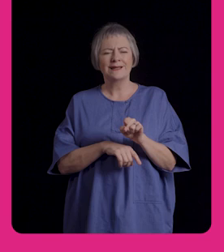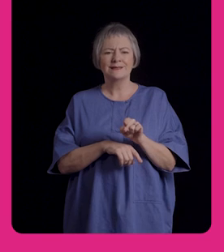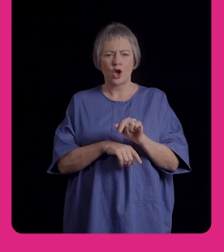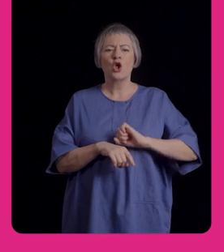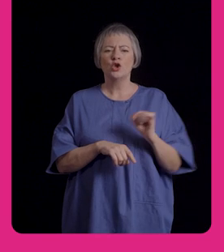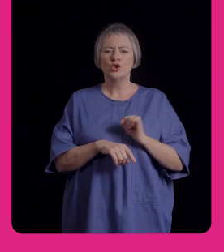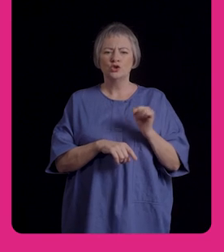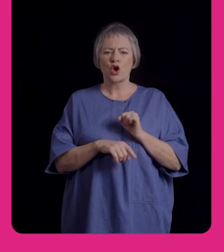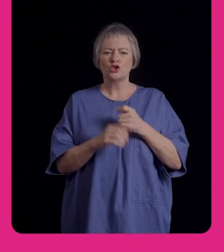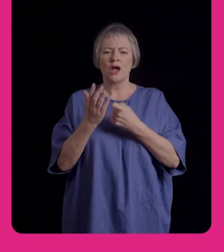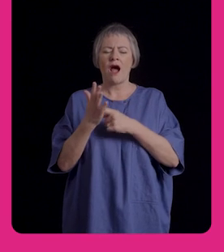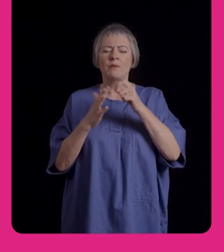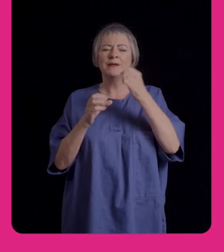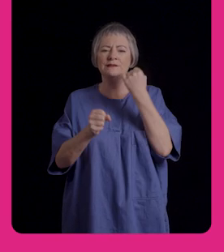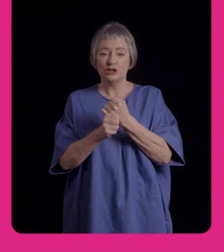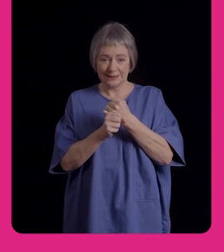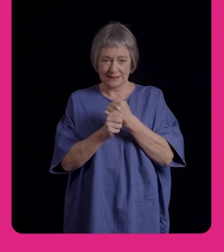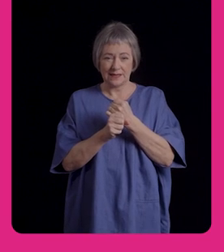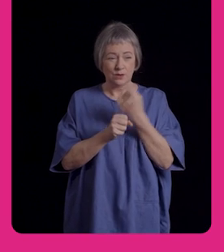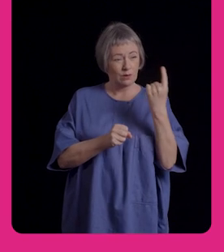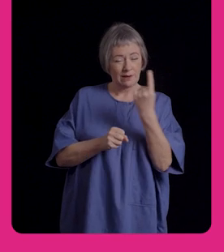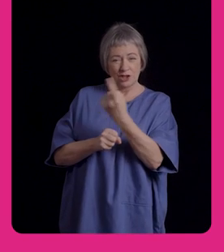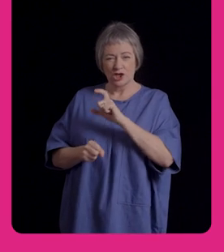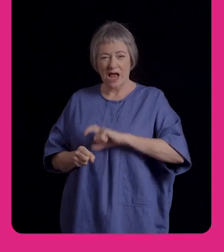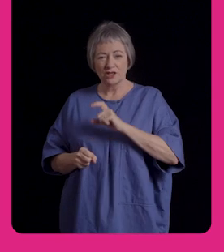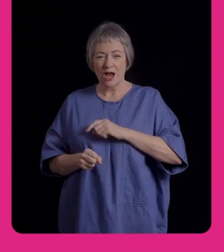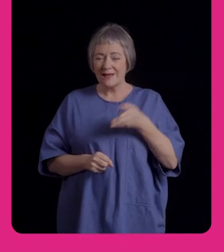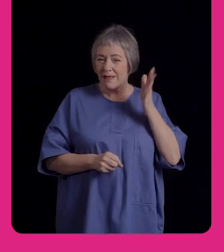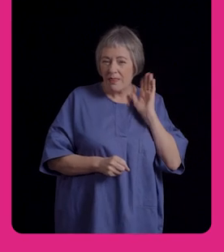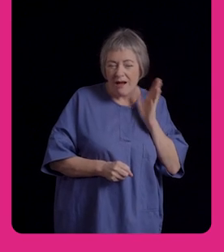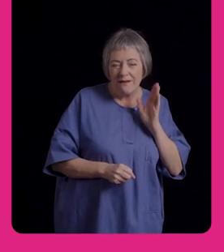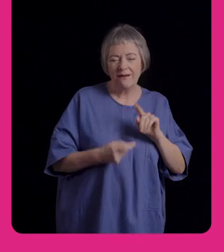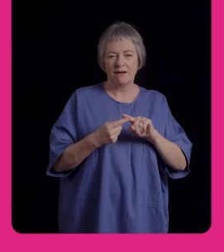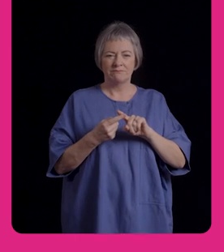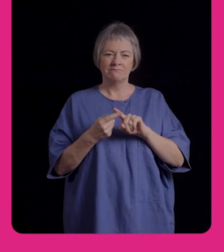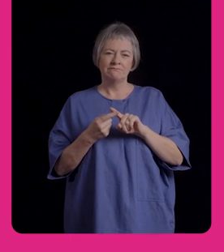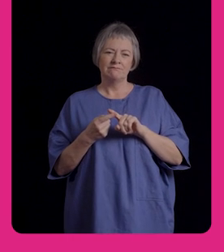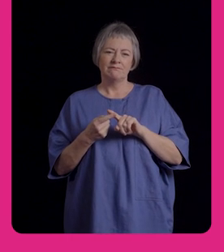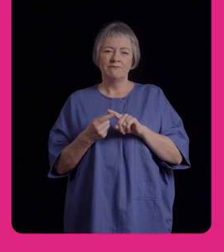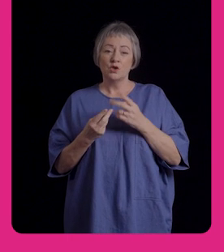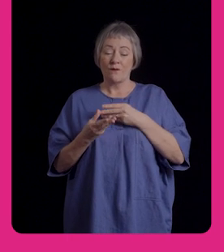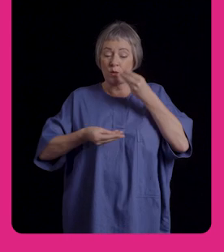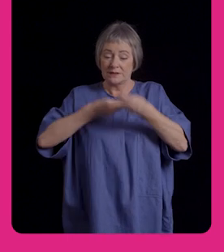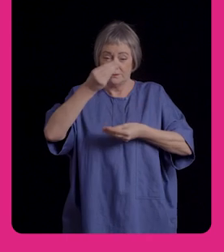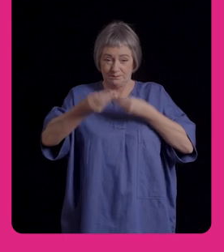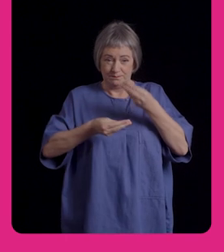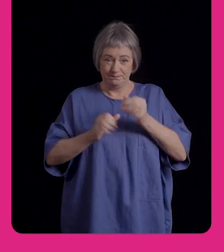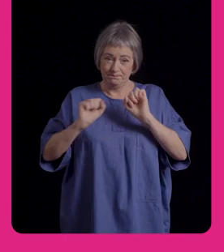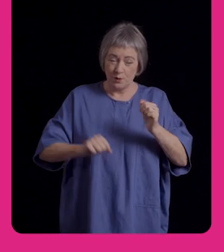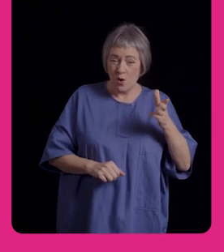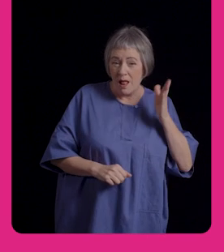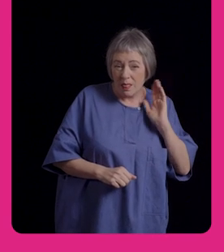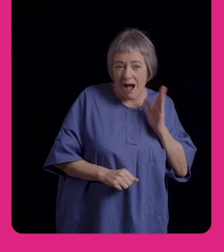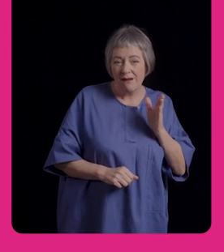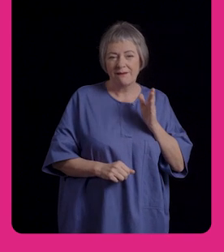the Bookwick Scotland RPG. So in that, each character has like luck. And so if you want to describe like your